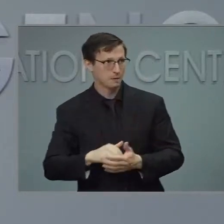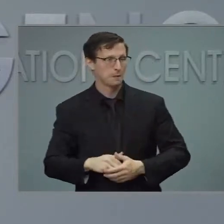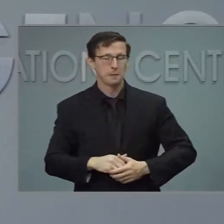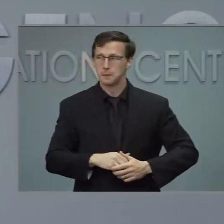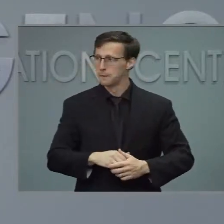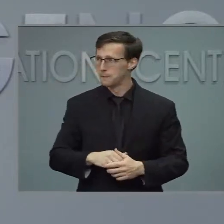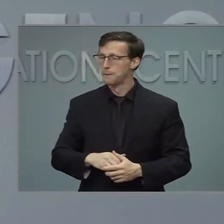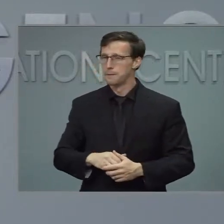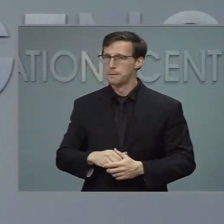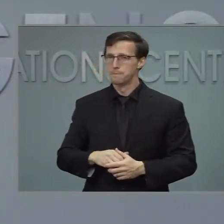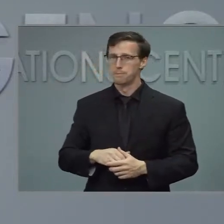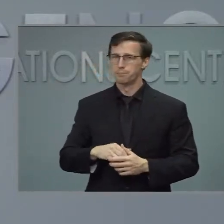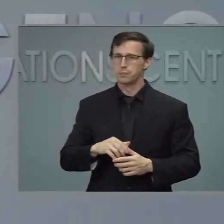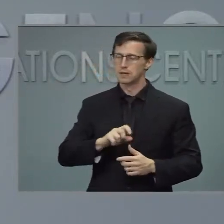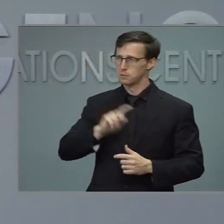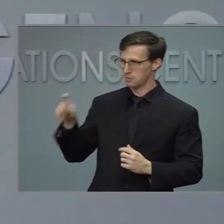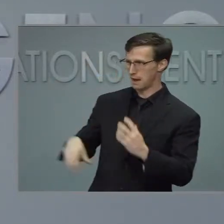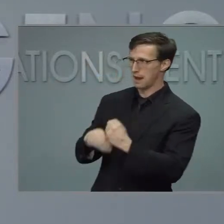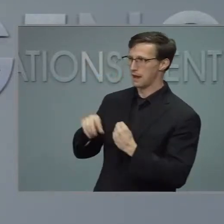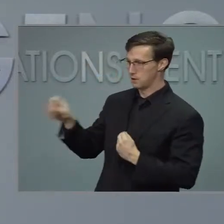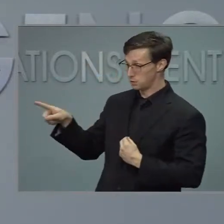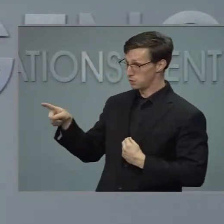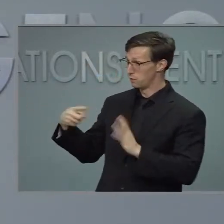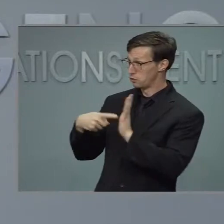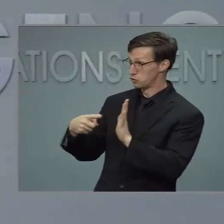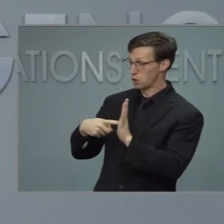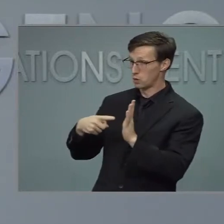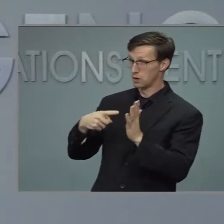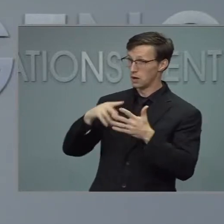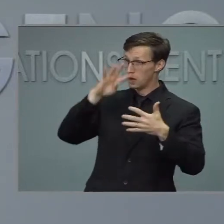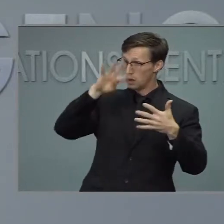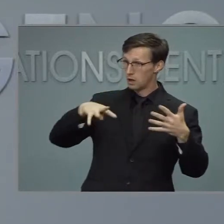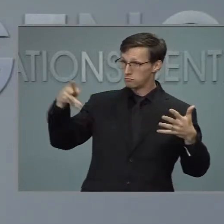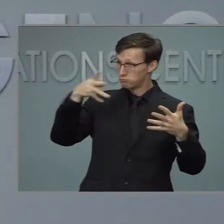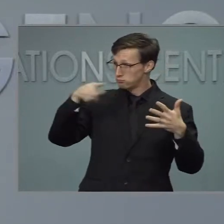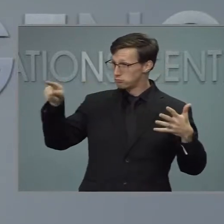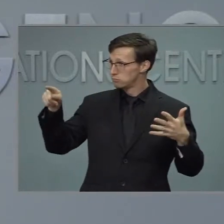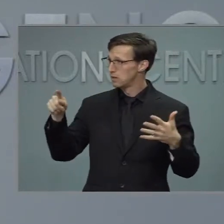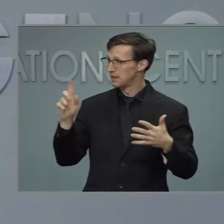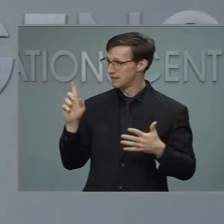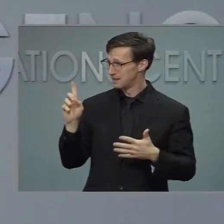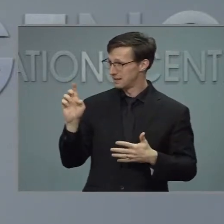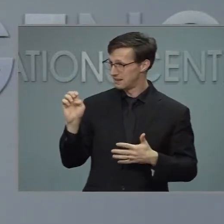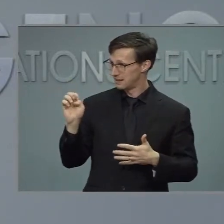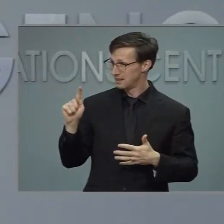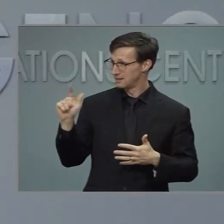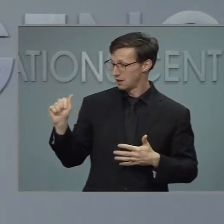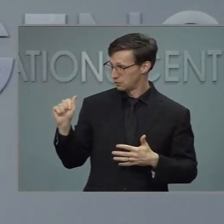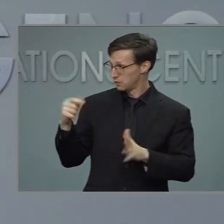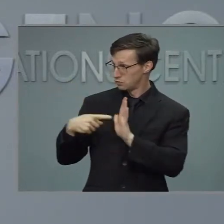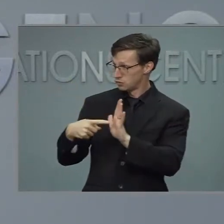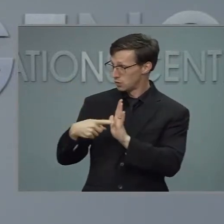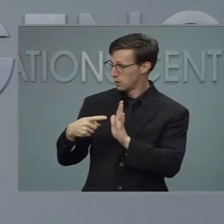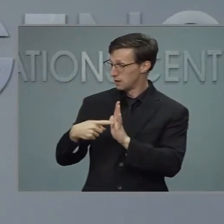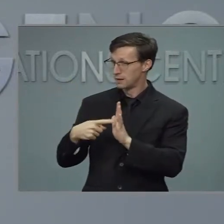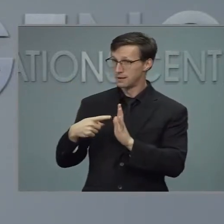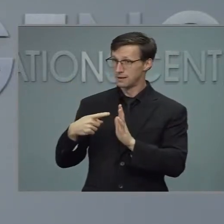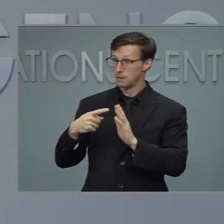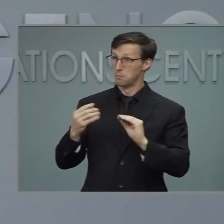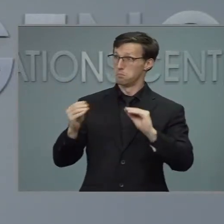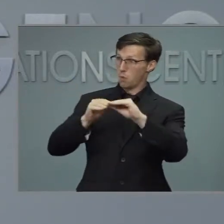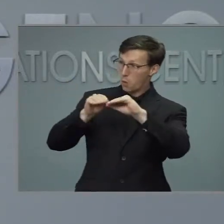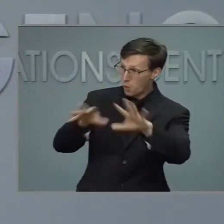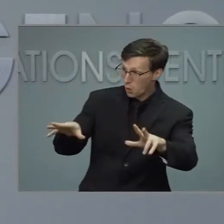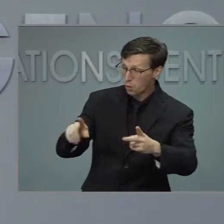well, but showing that the Delta variant was leading uptick in cases, its higher transmissibility, and also increase